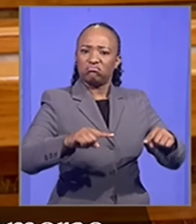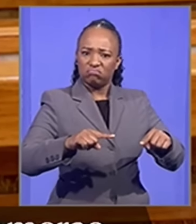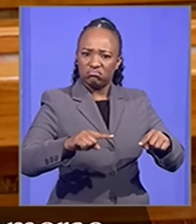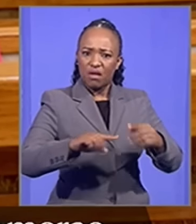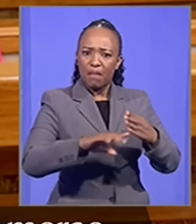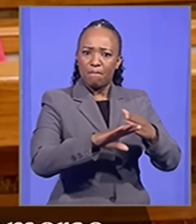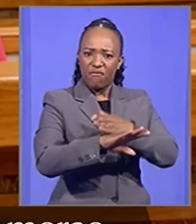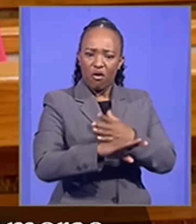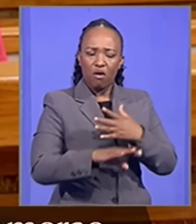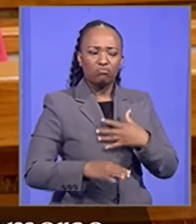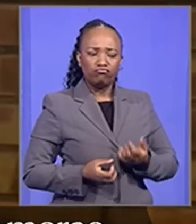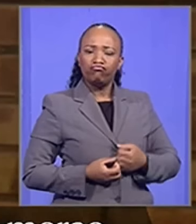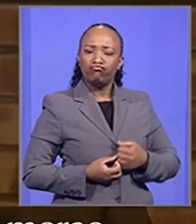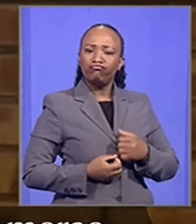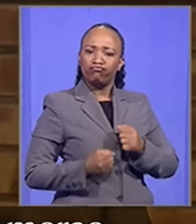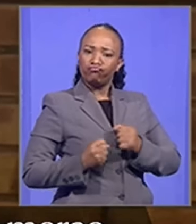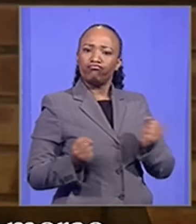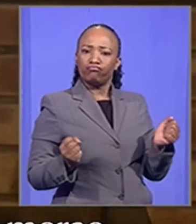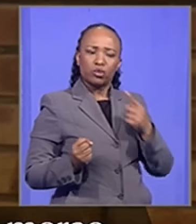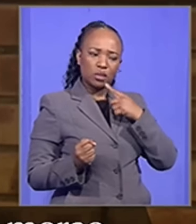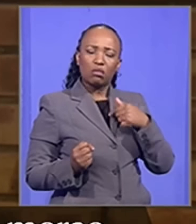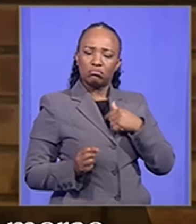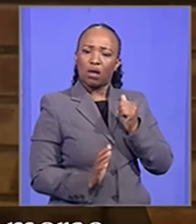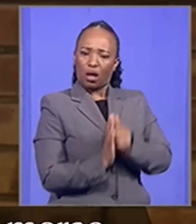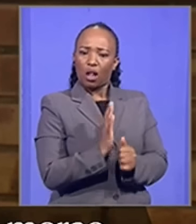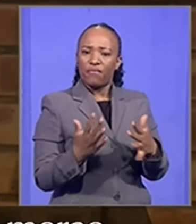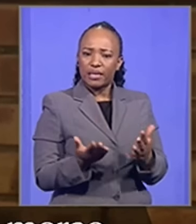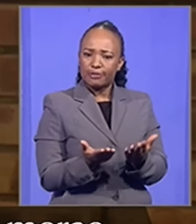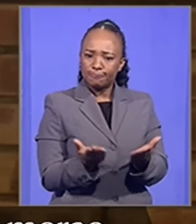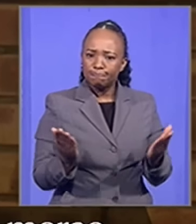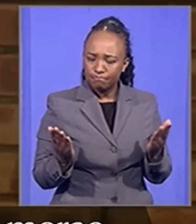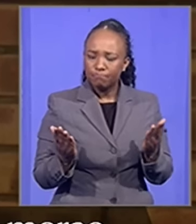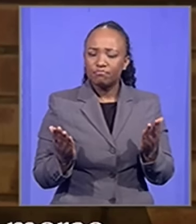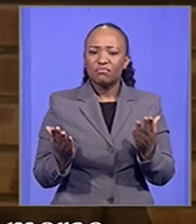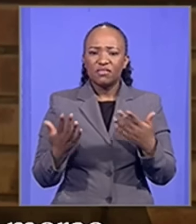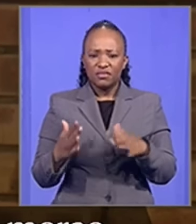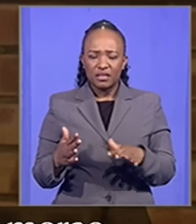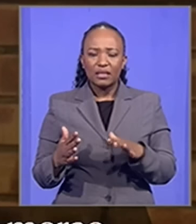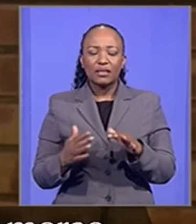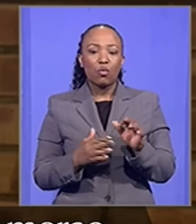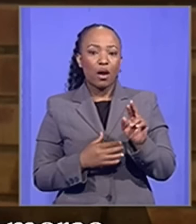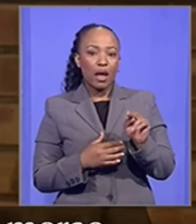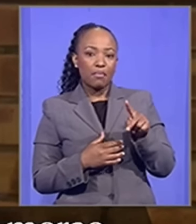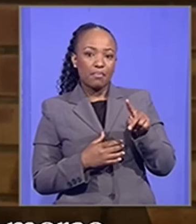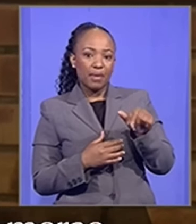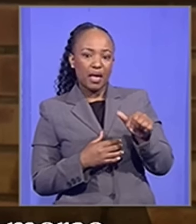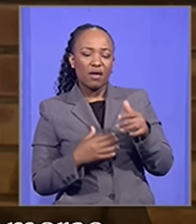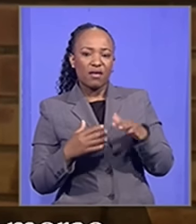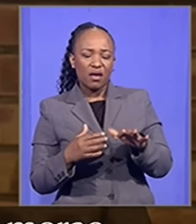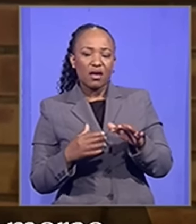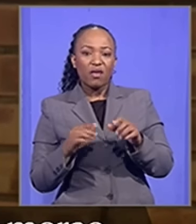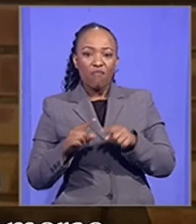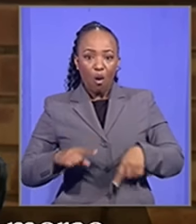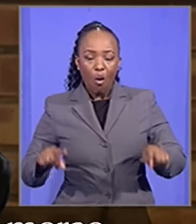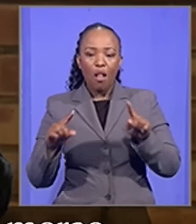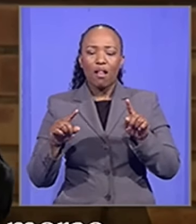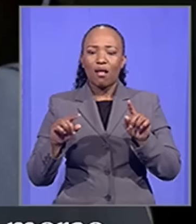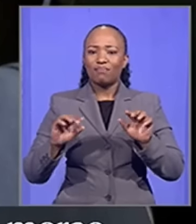a ka ipolela jaaka mmolai. Khabagare moatlhodi o botsoloditse botšhotšhisi nakong e paki ya borataro a neela ka bopaki ba